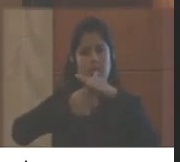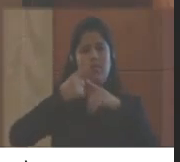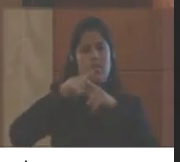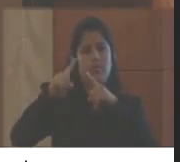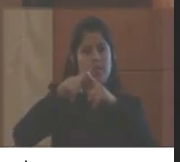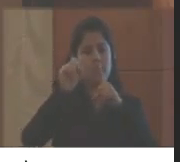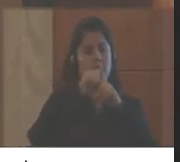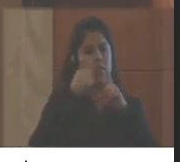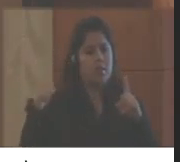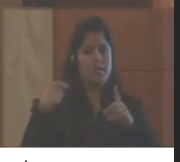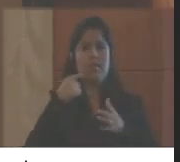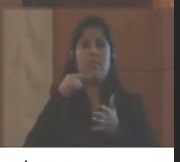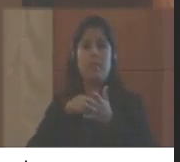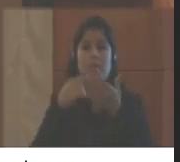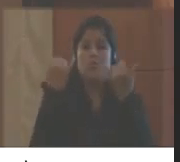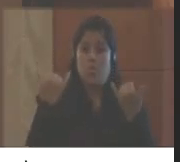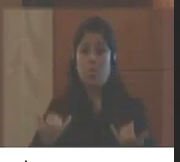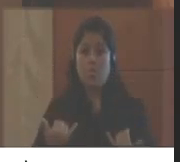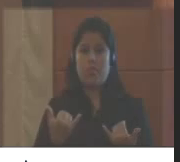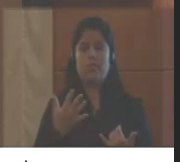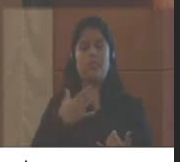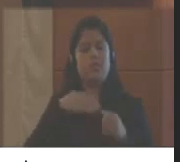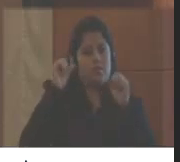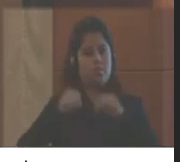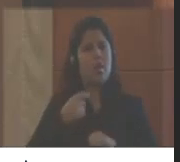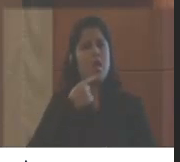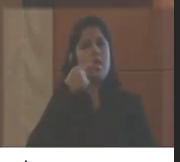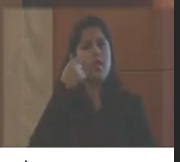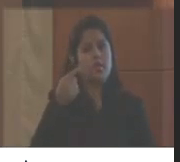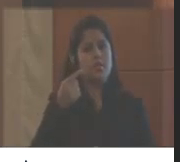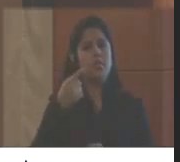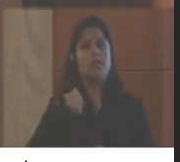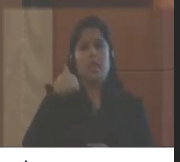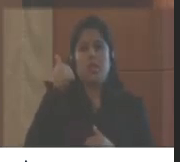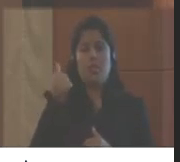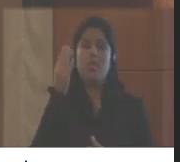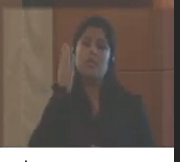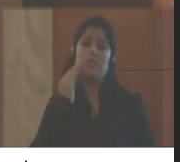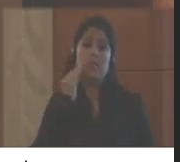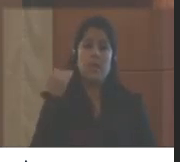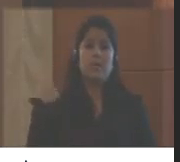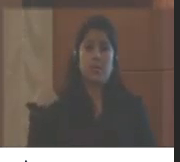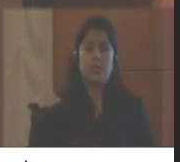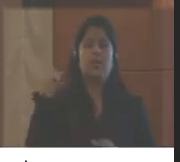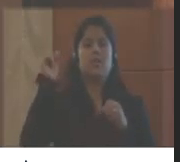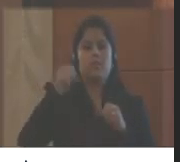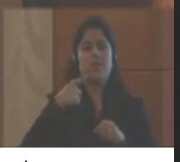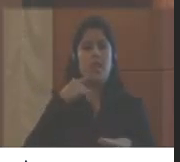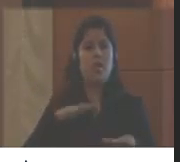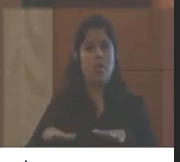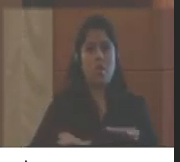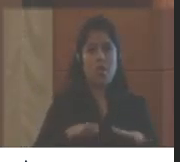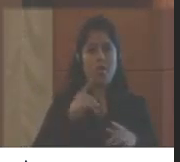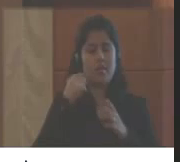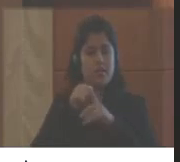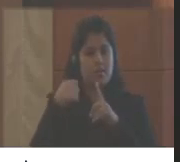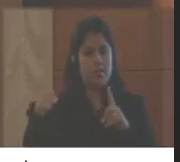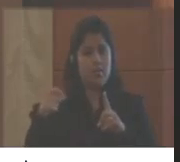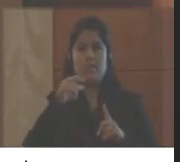of this system in Colombia is the President of the Republic. They have a national council, and they have a national